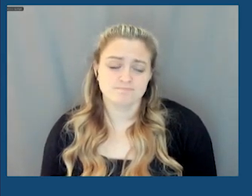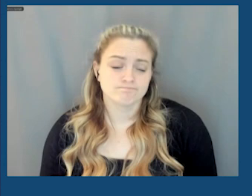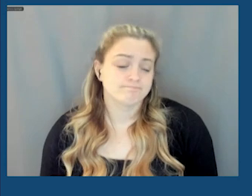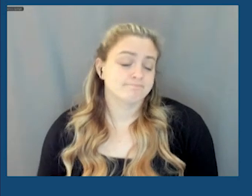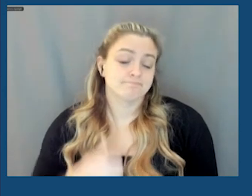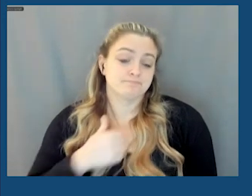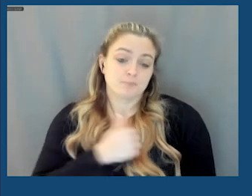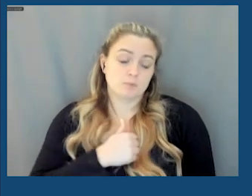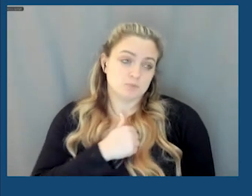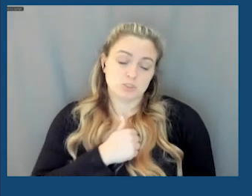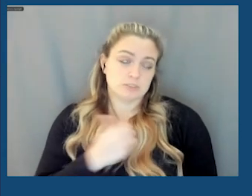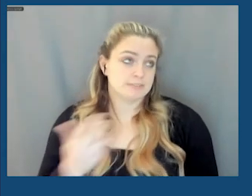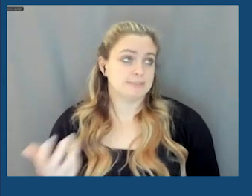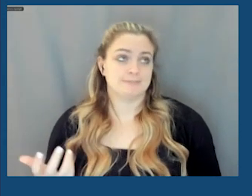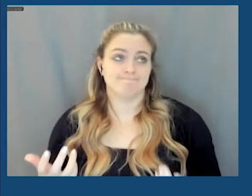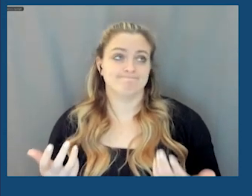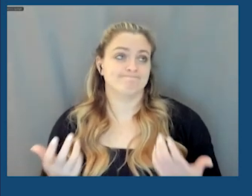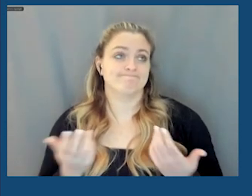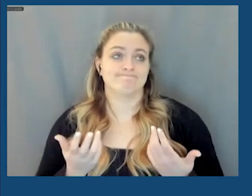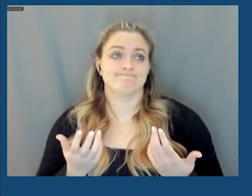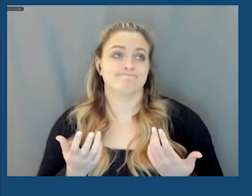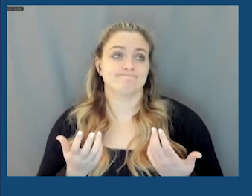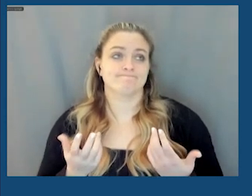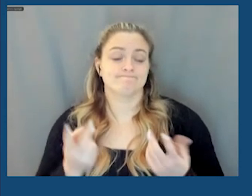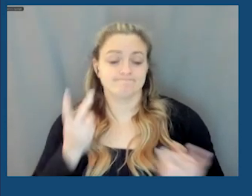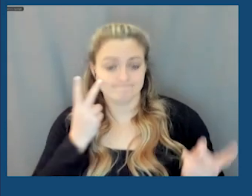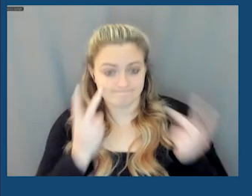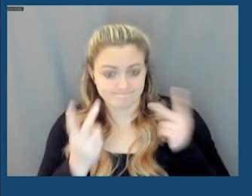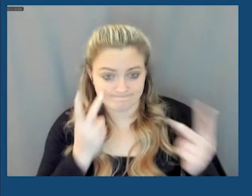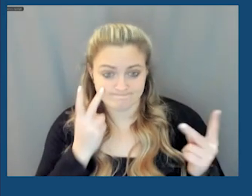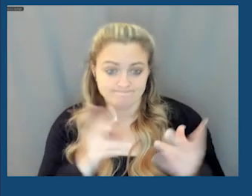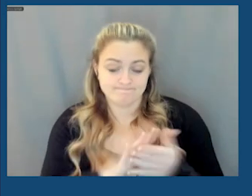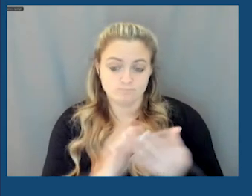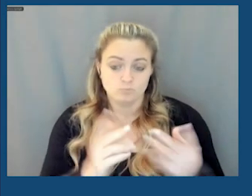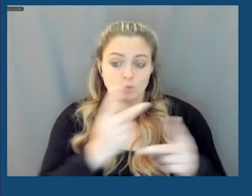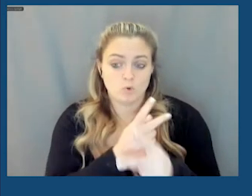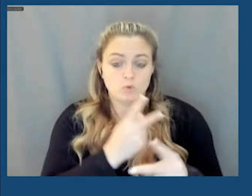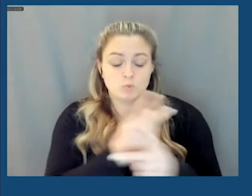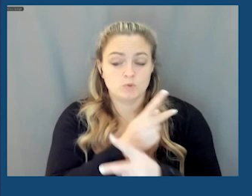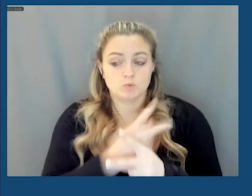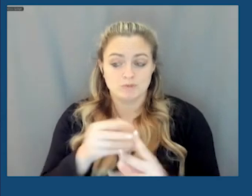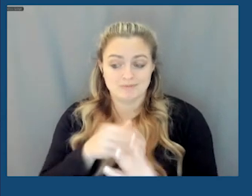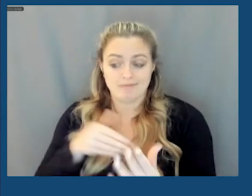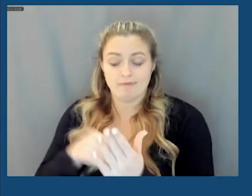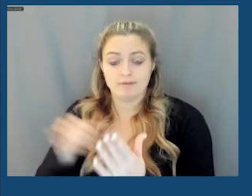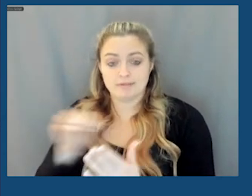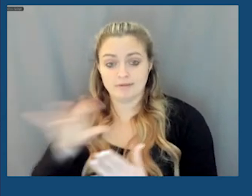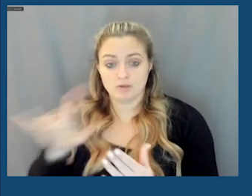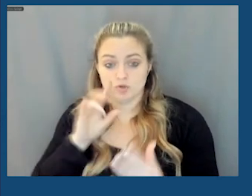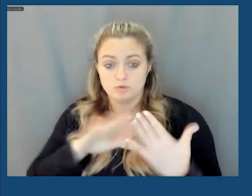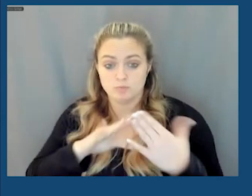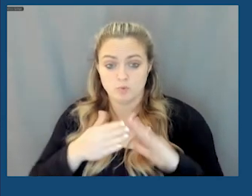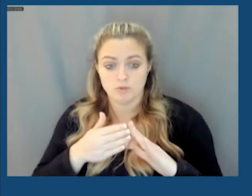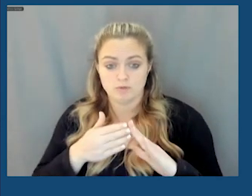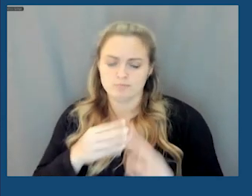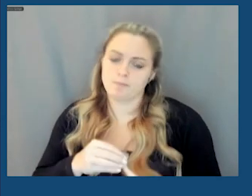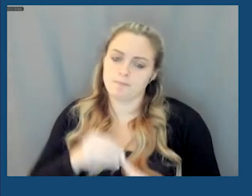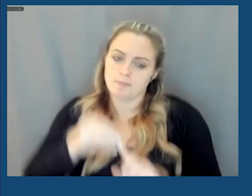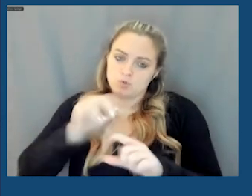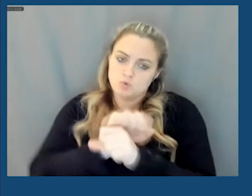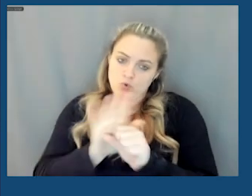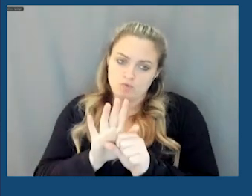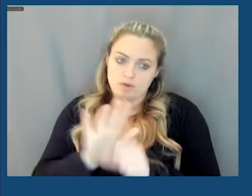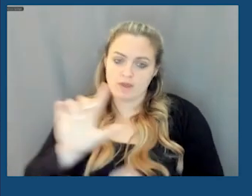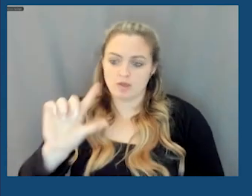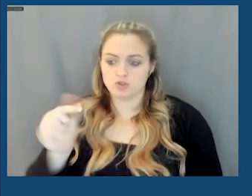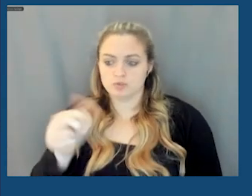that after seeing hate crimes rise against our Asian community, especially during COVID, the LGBTQ,